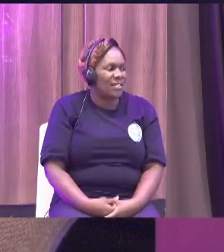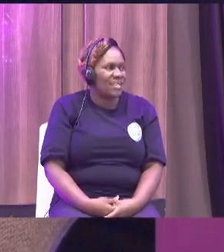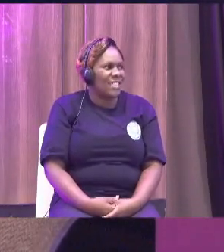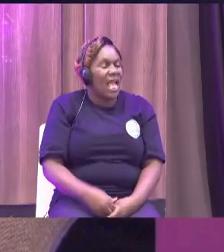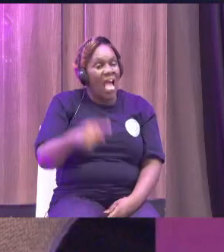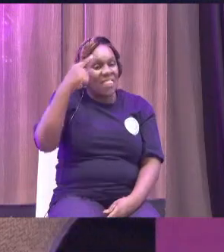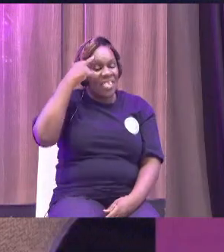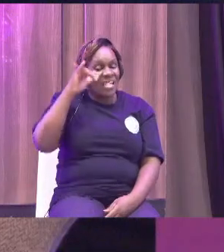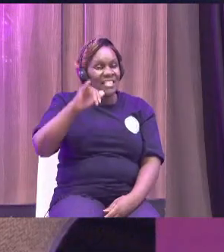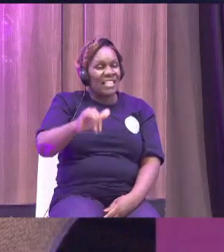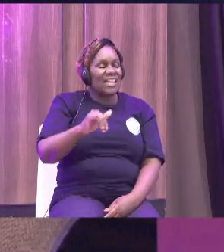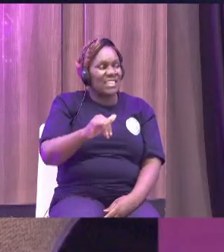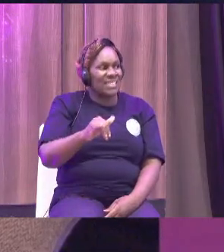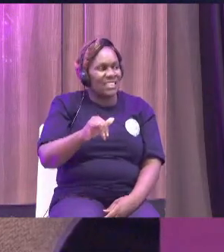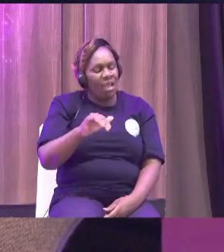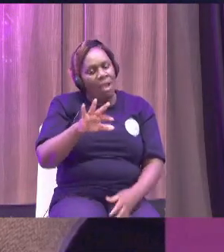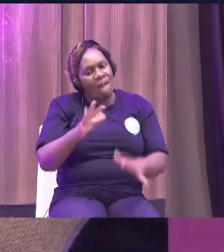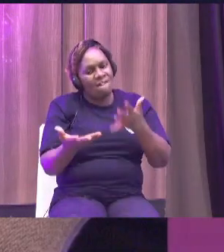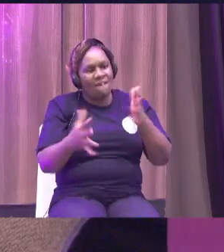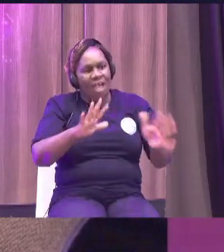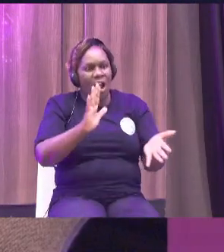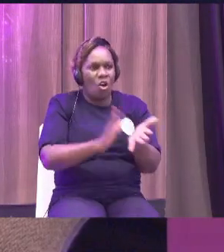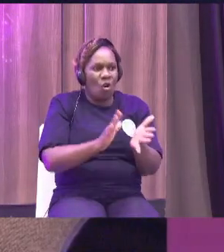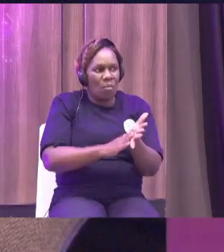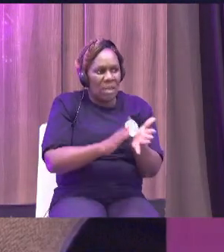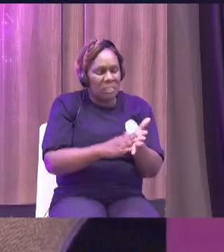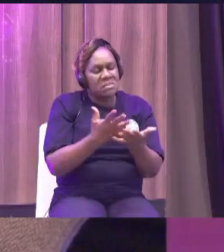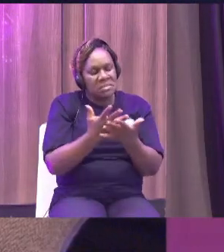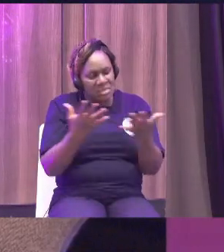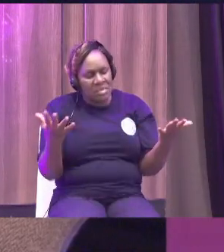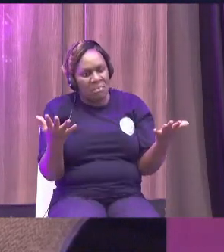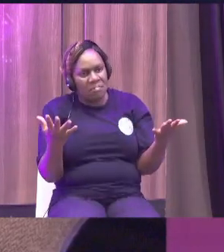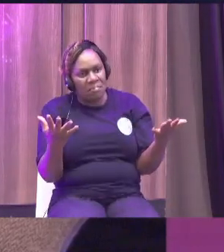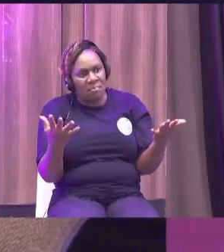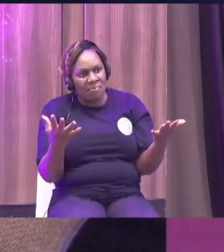I think it's a fair comment, and I think that there is some